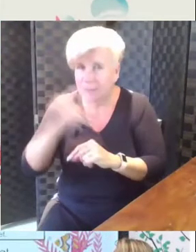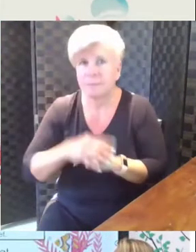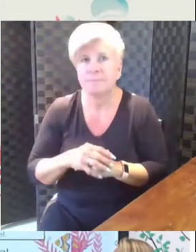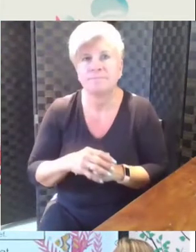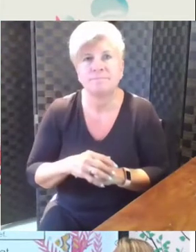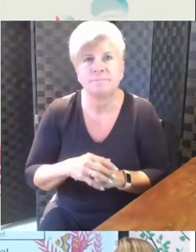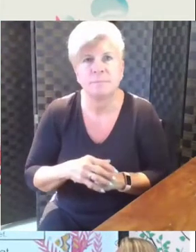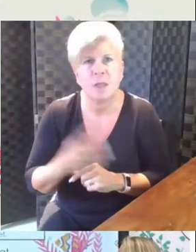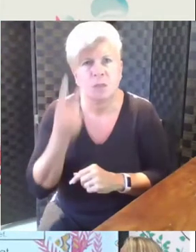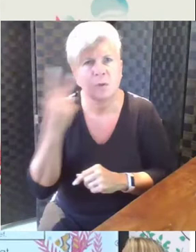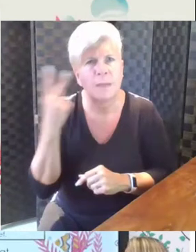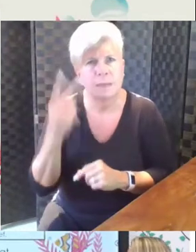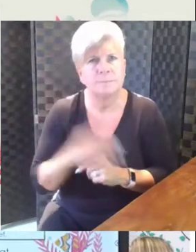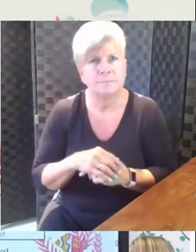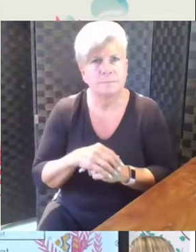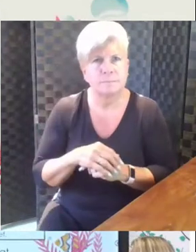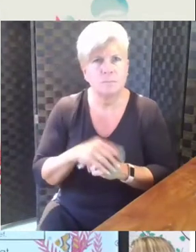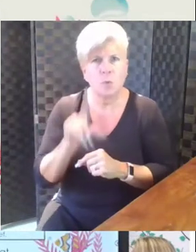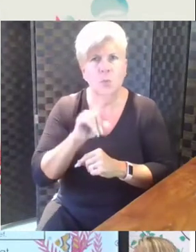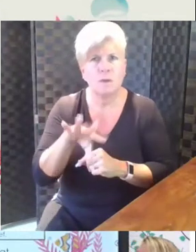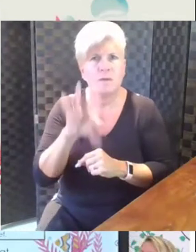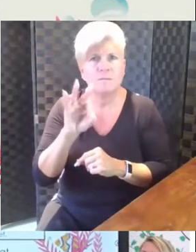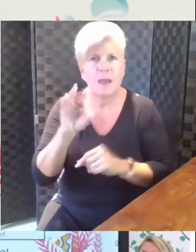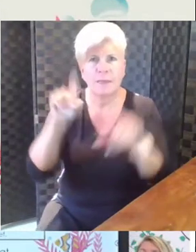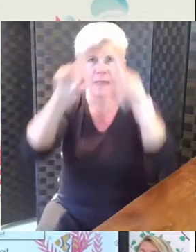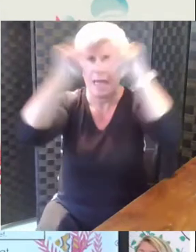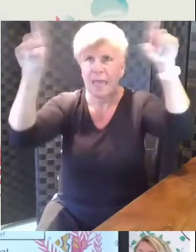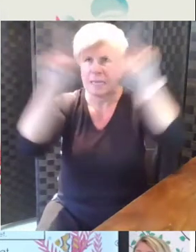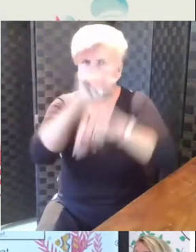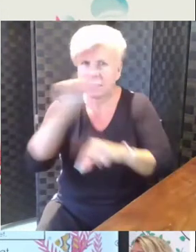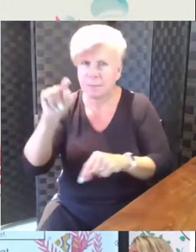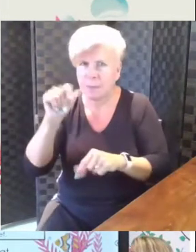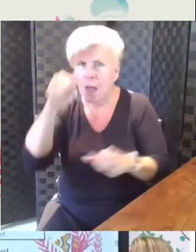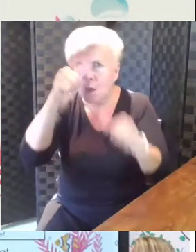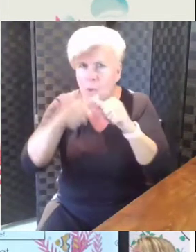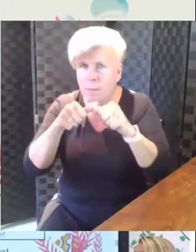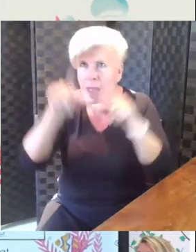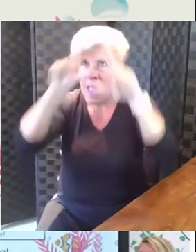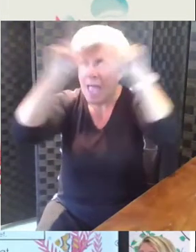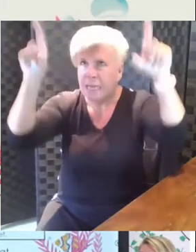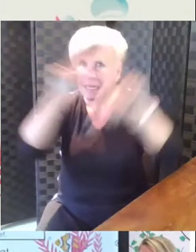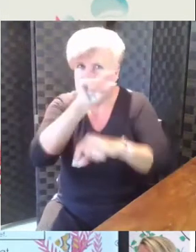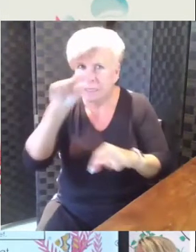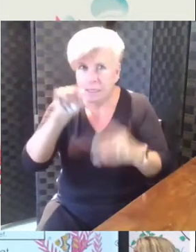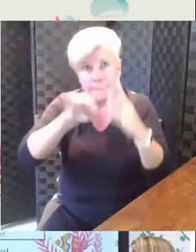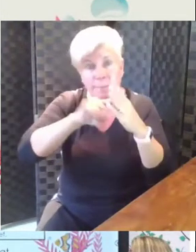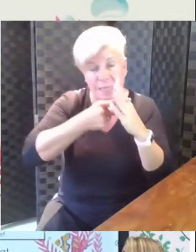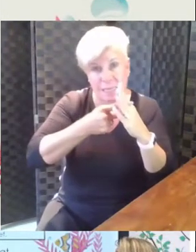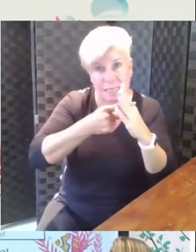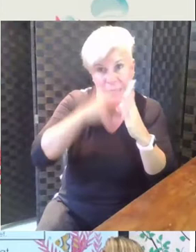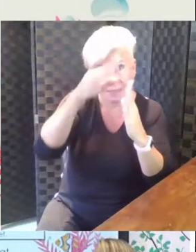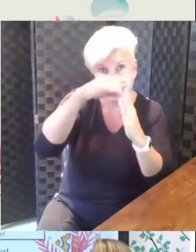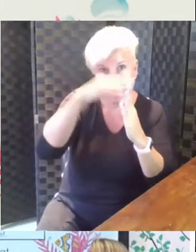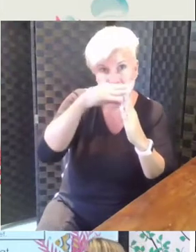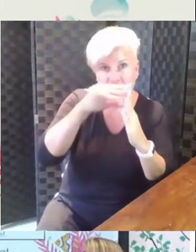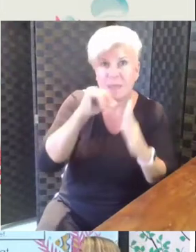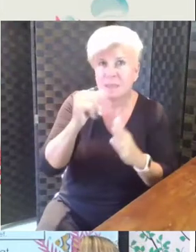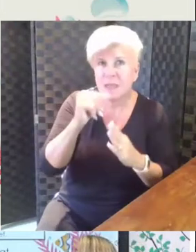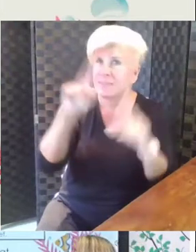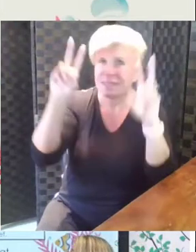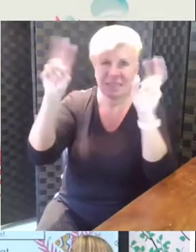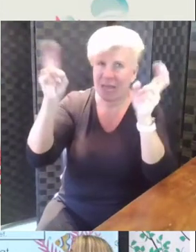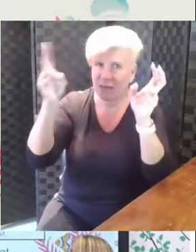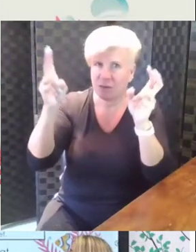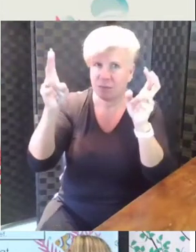look back in our passage. Where do we find them? Well, I remember that heading and subheadings are at the beginning, but it's not the